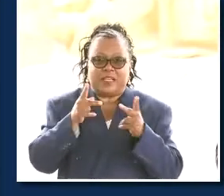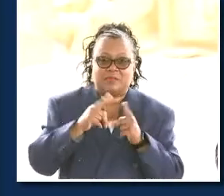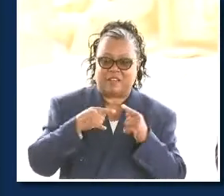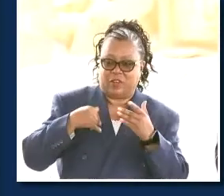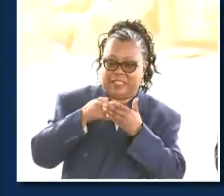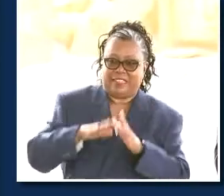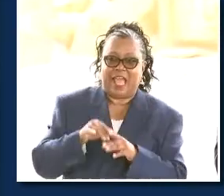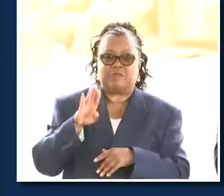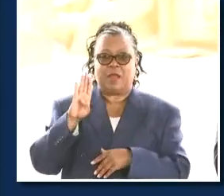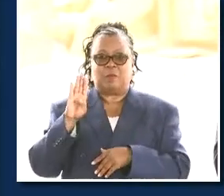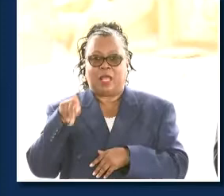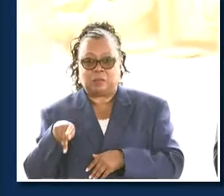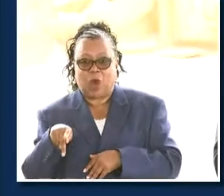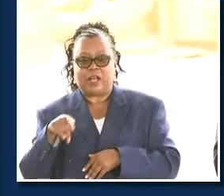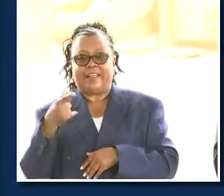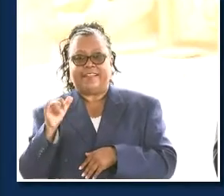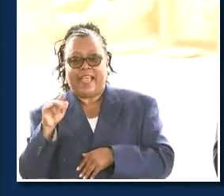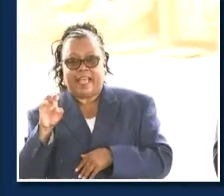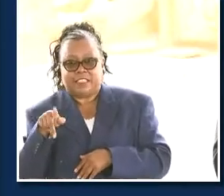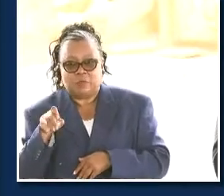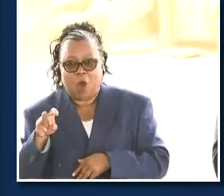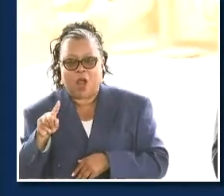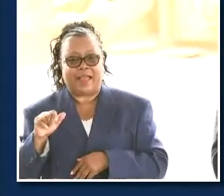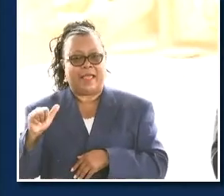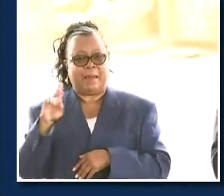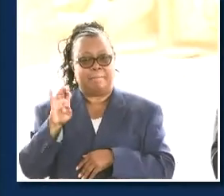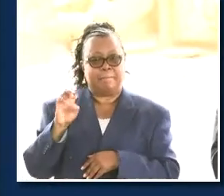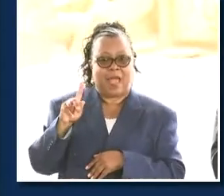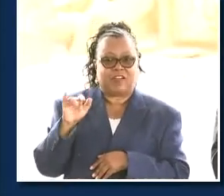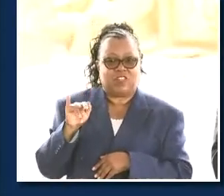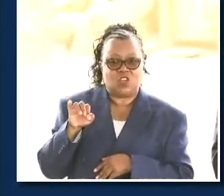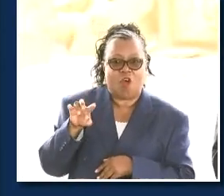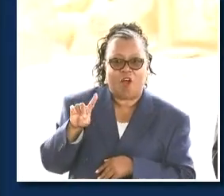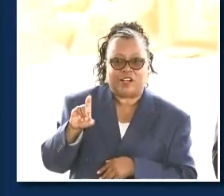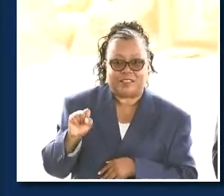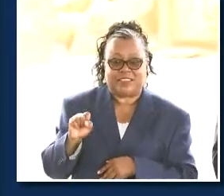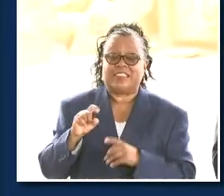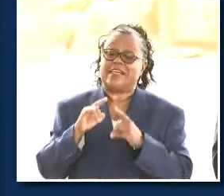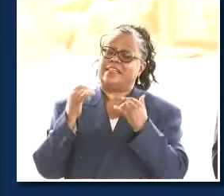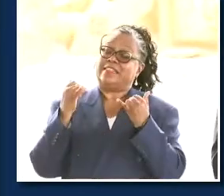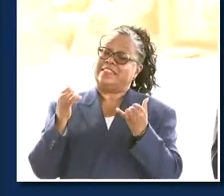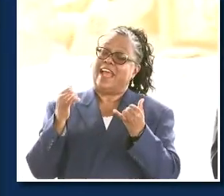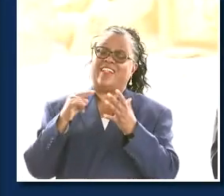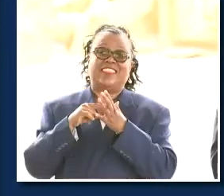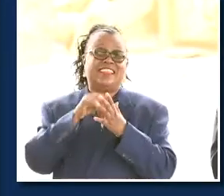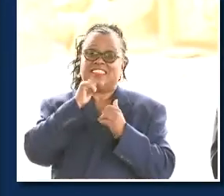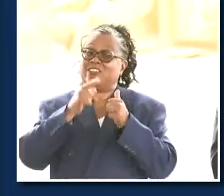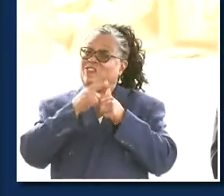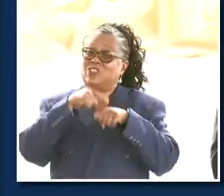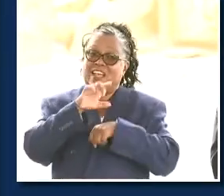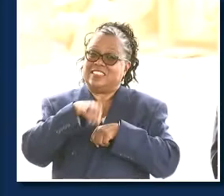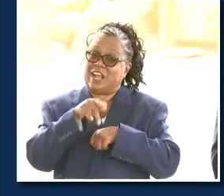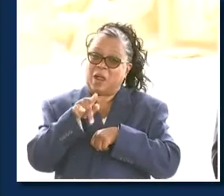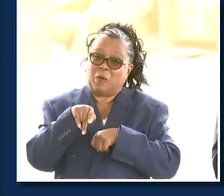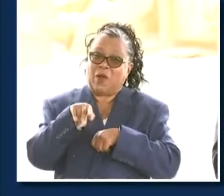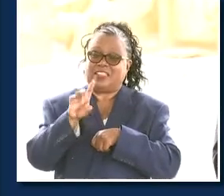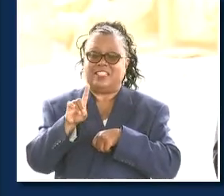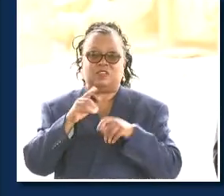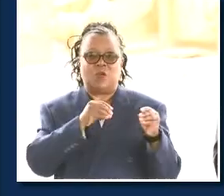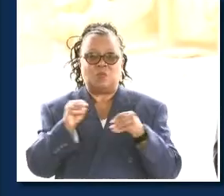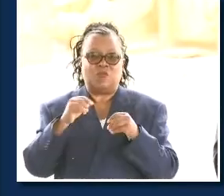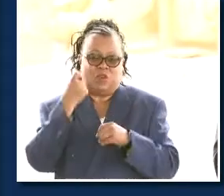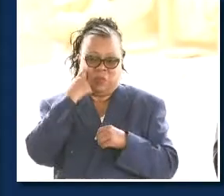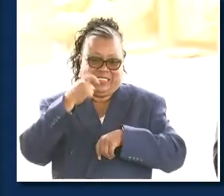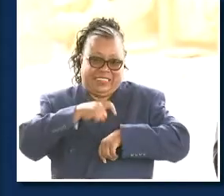Brighton Park, in Gage Park, and in back of the yards. Now, this isn't the first time the Chicago Park District's moved in